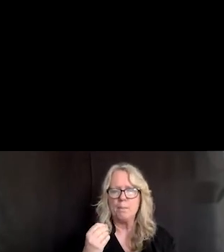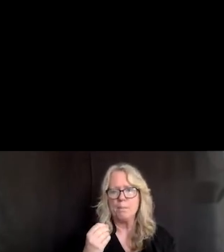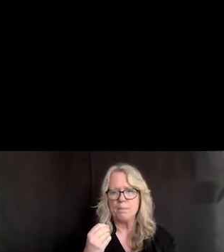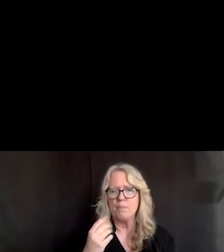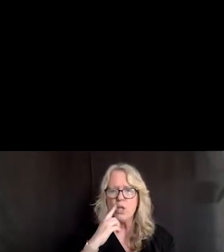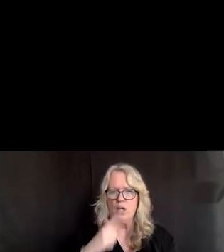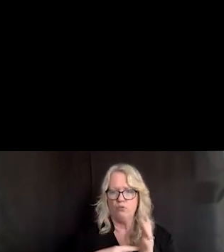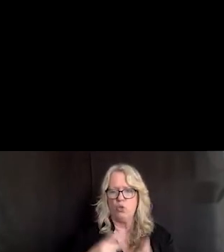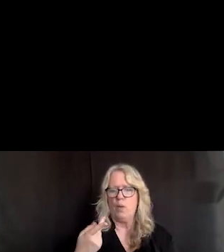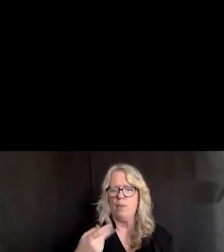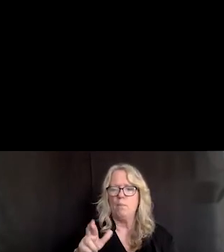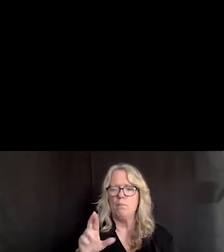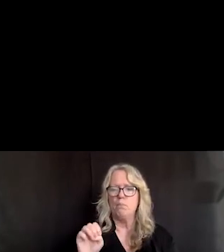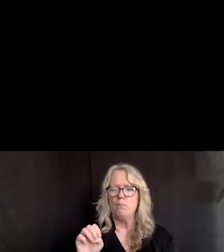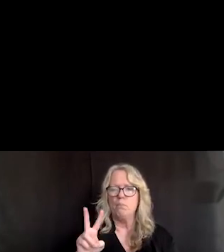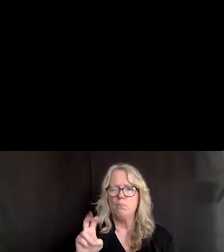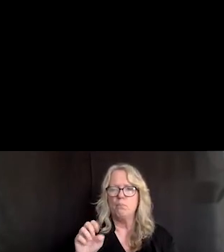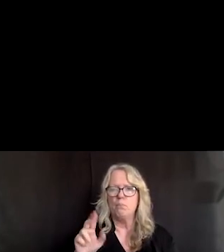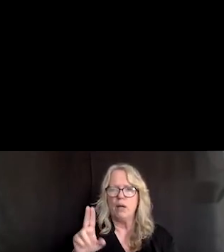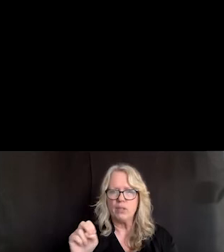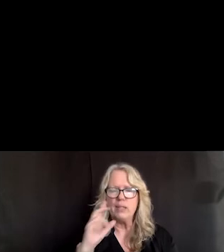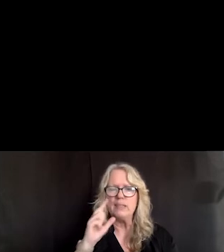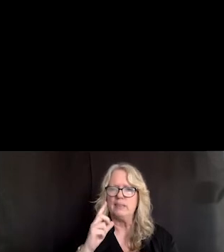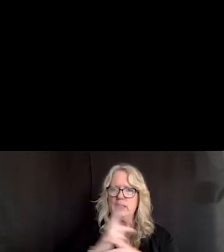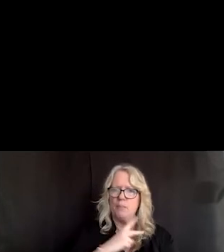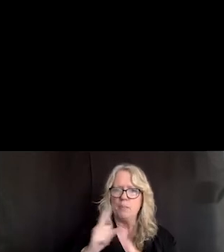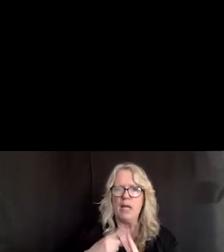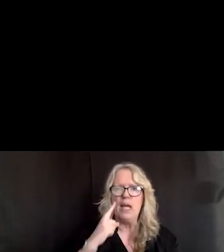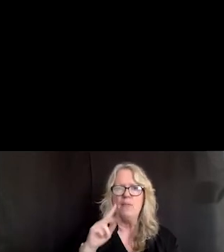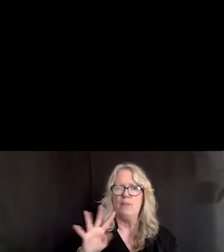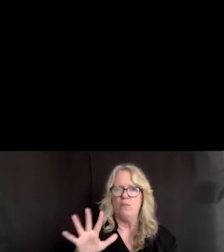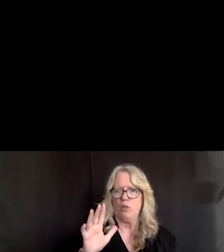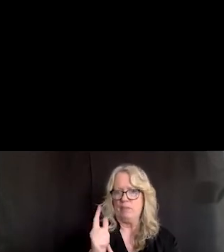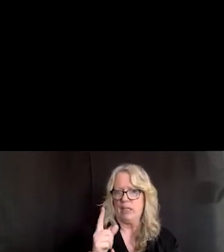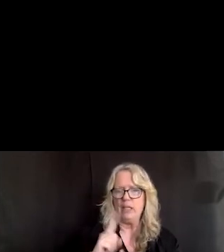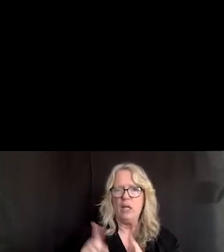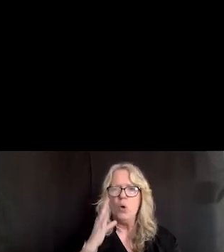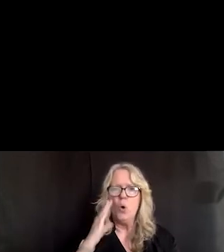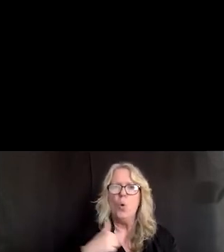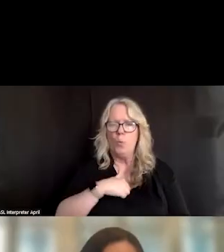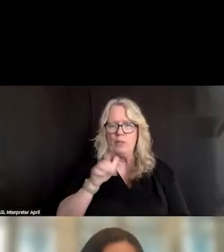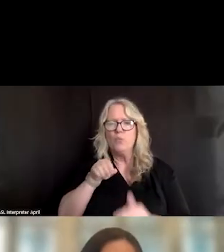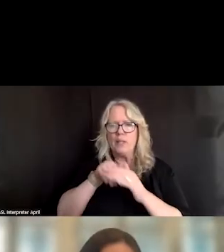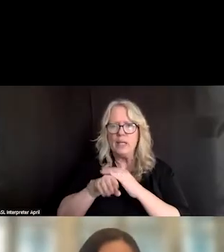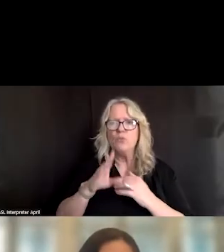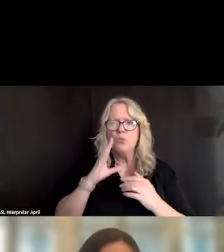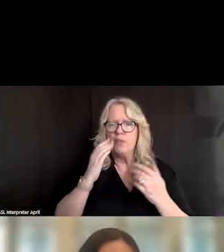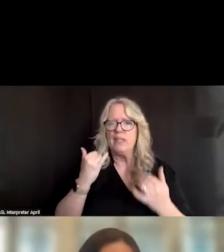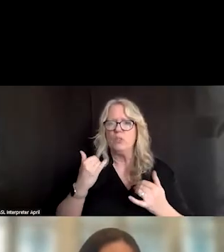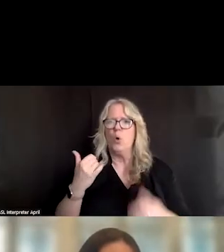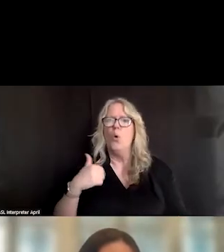prevalence calculation. And the kind of 45-second summary of this is we entered this effort, sort